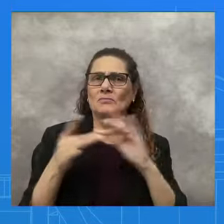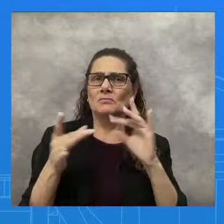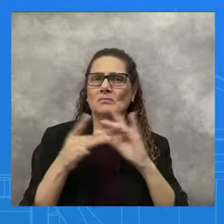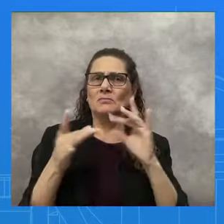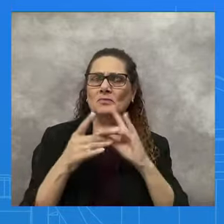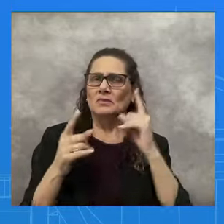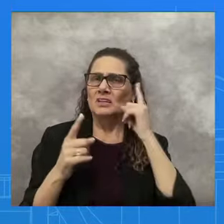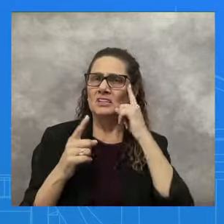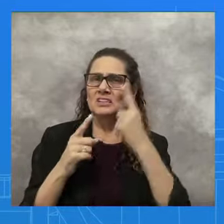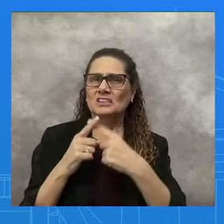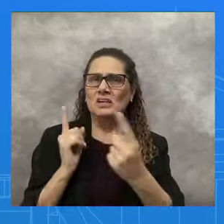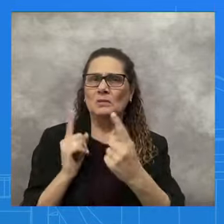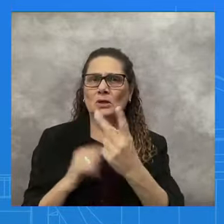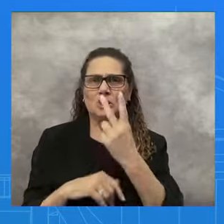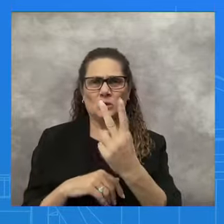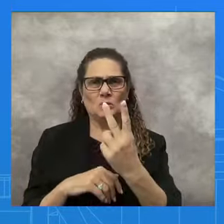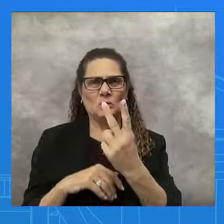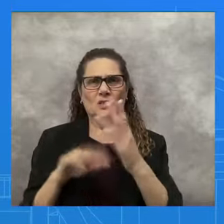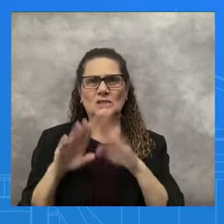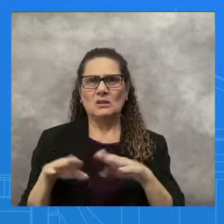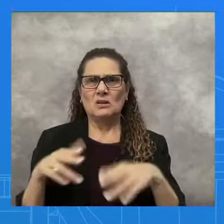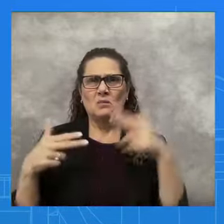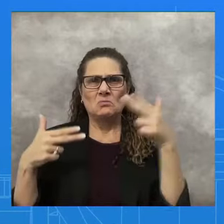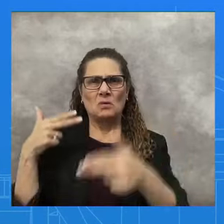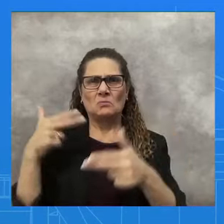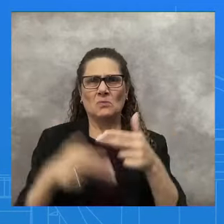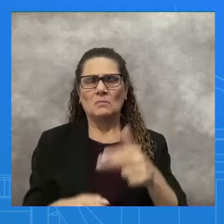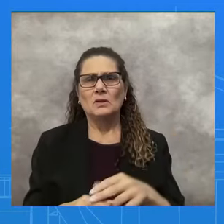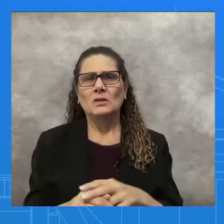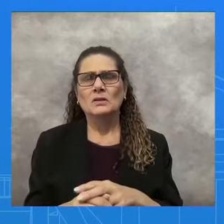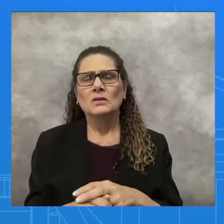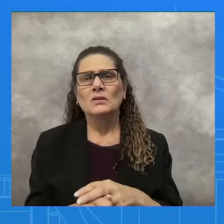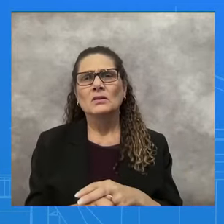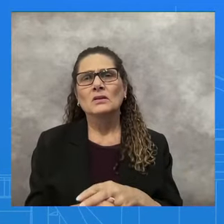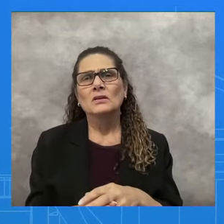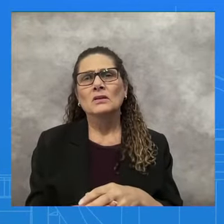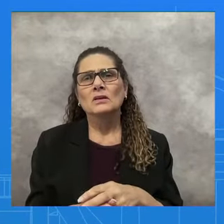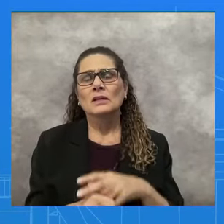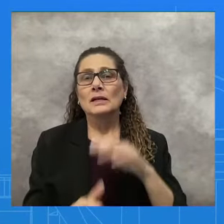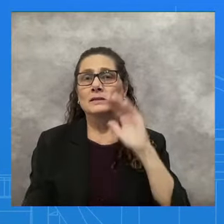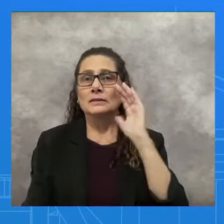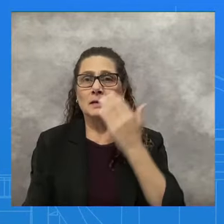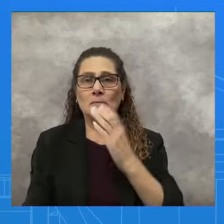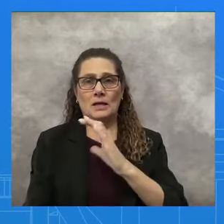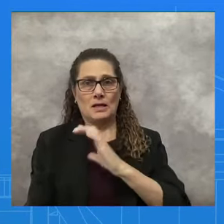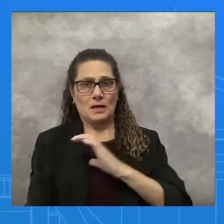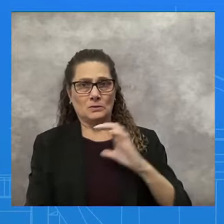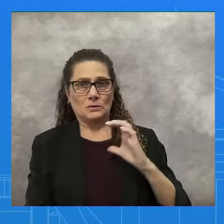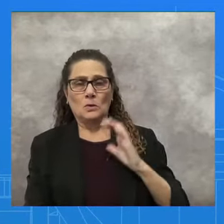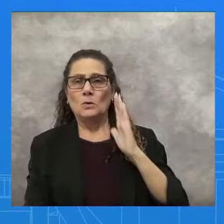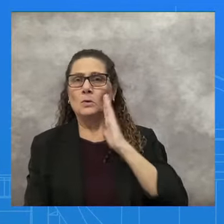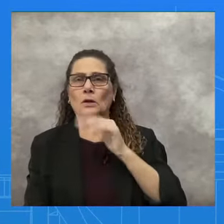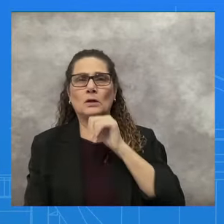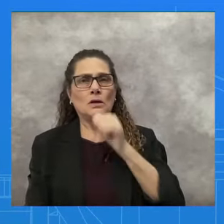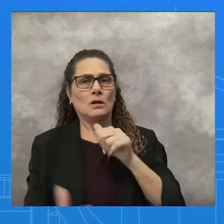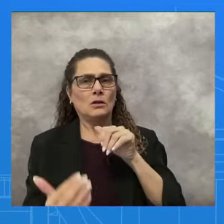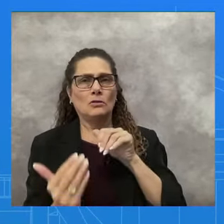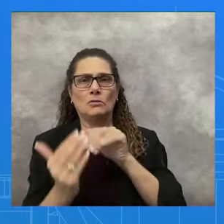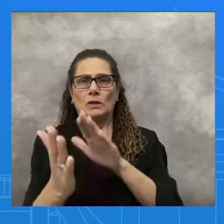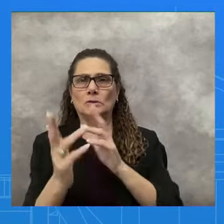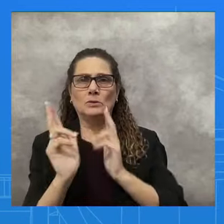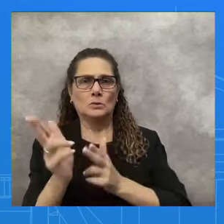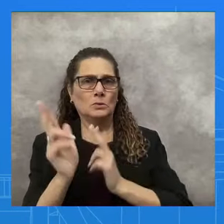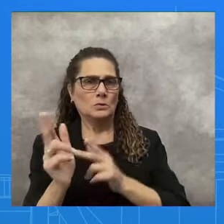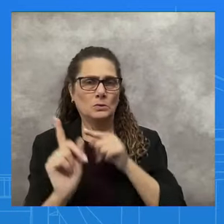I'm just wondering, given the fact that Congress doesn't appear likely to act anytime soon, are there any tangible steps the administration can take to